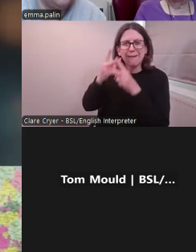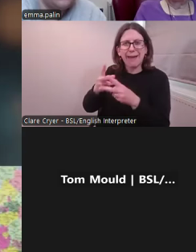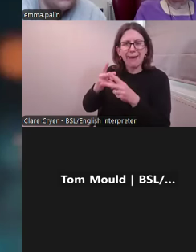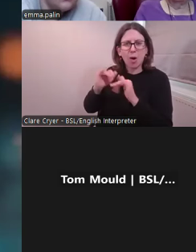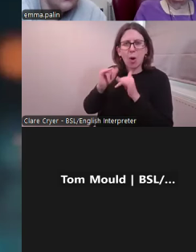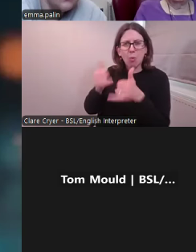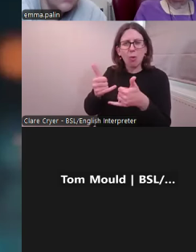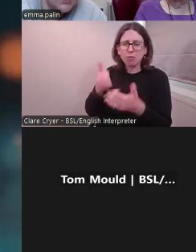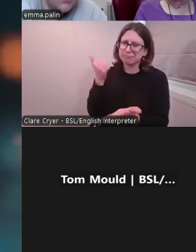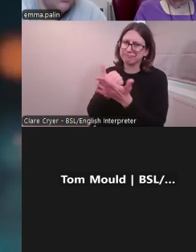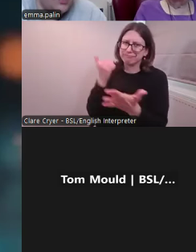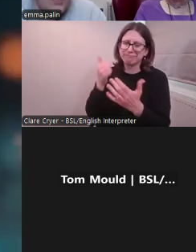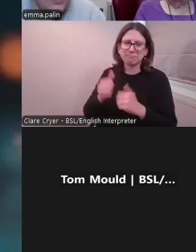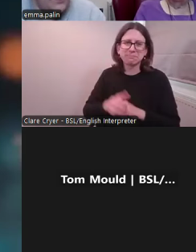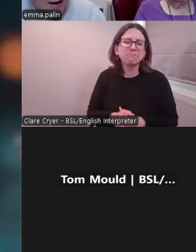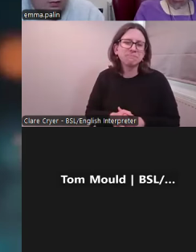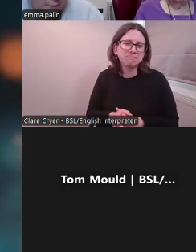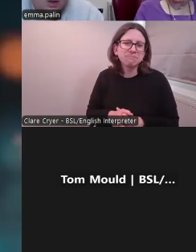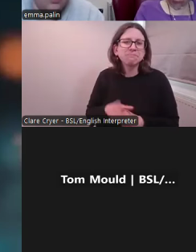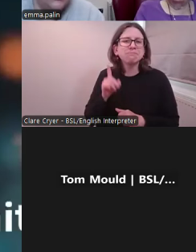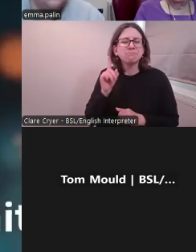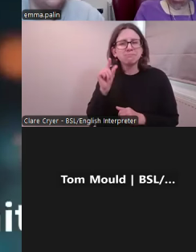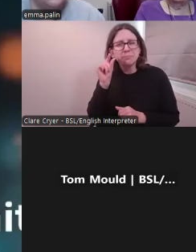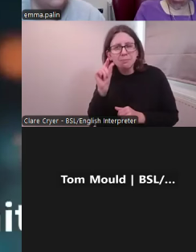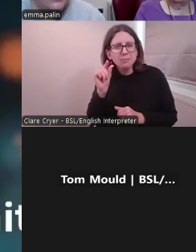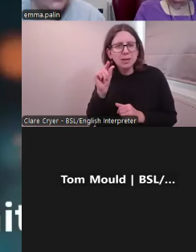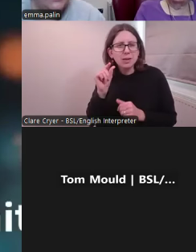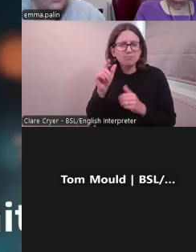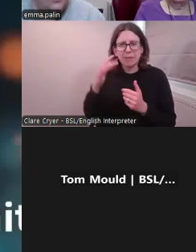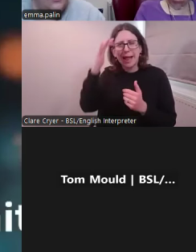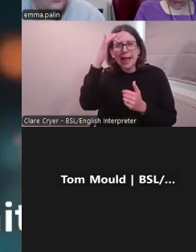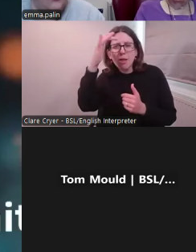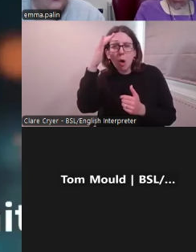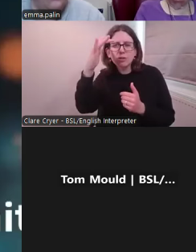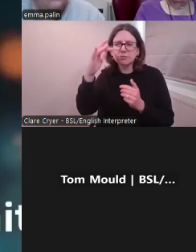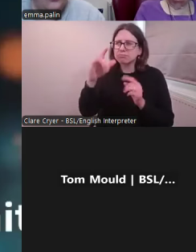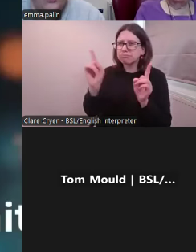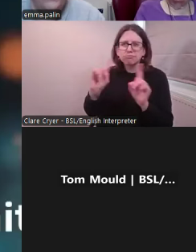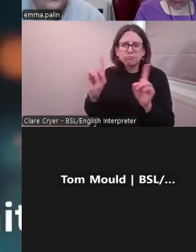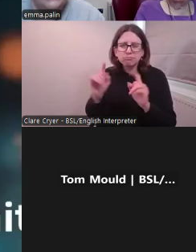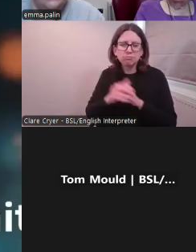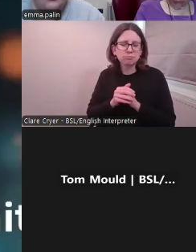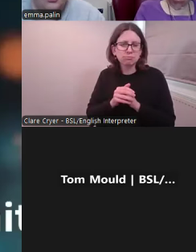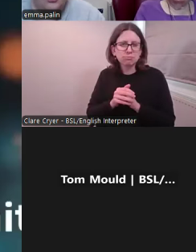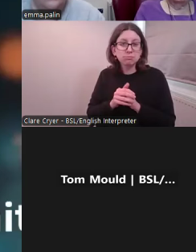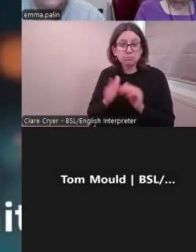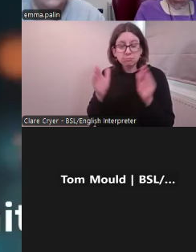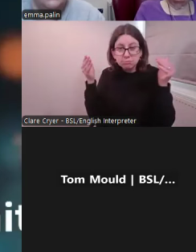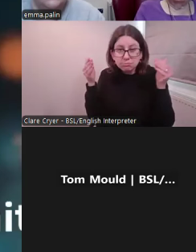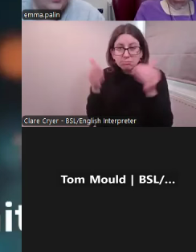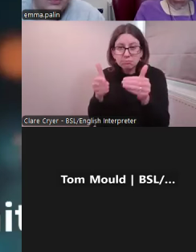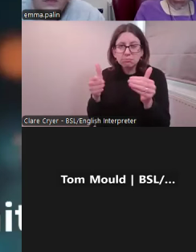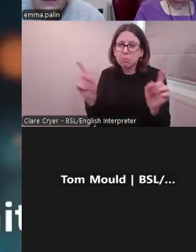fantastic. A bit about Belong's ethos, really. We focus a lot